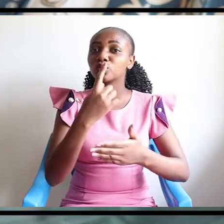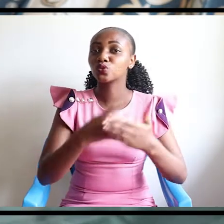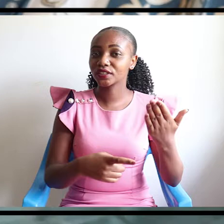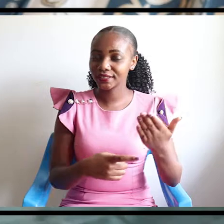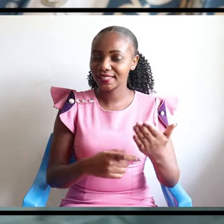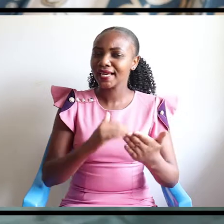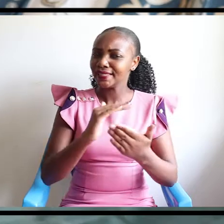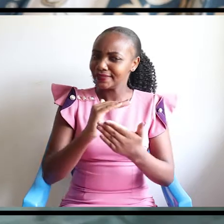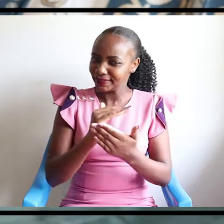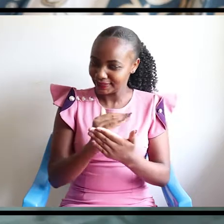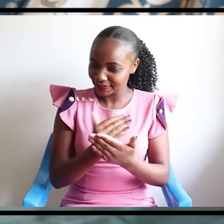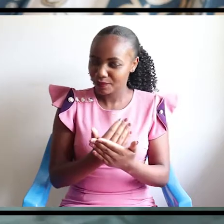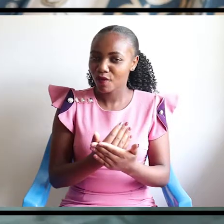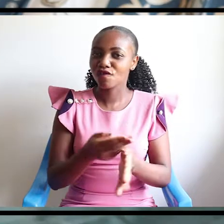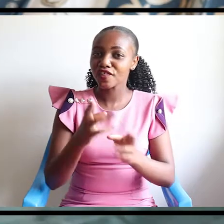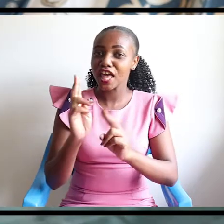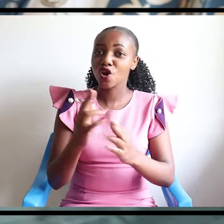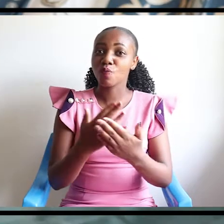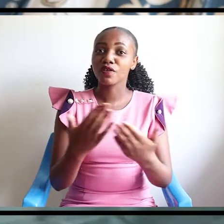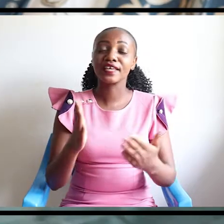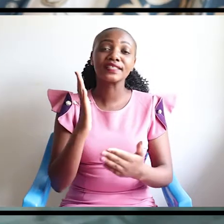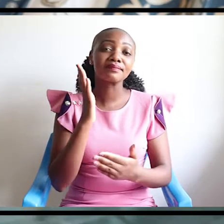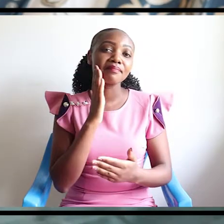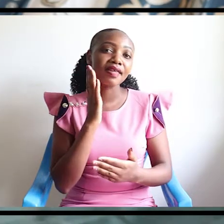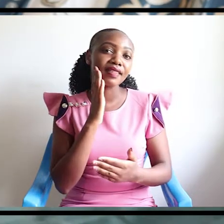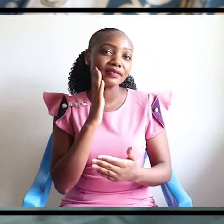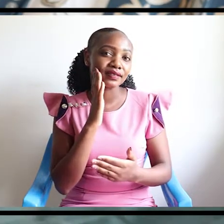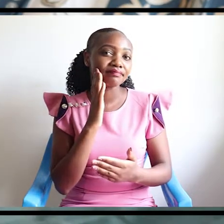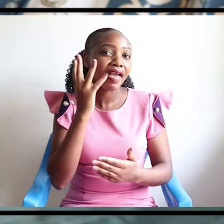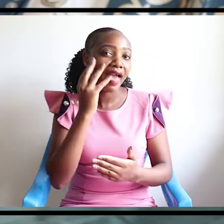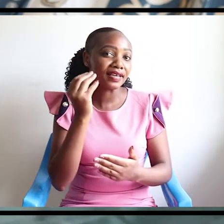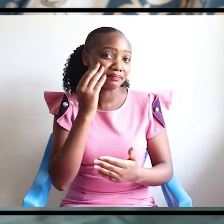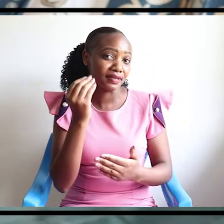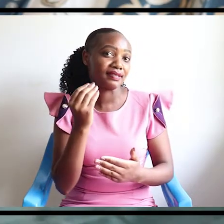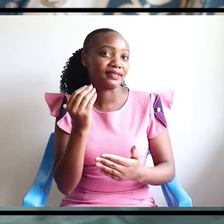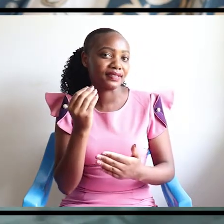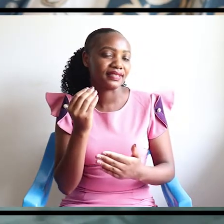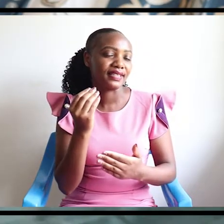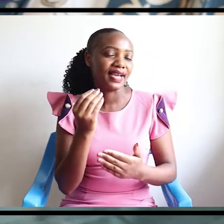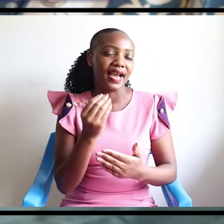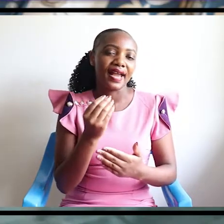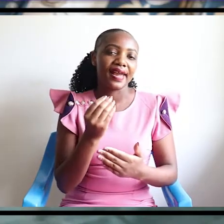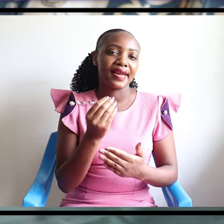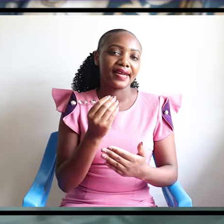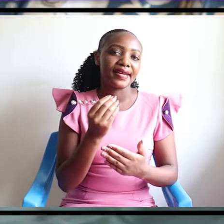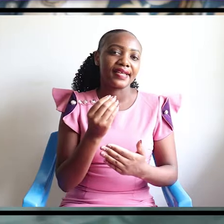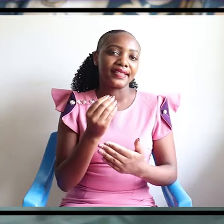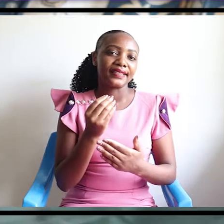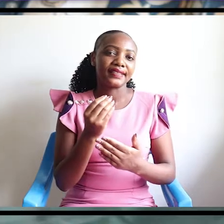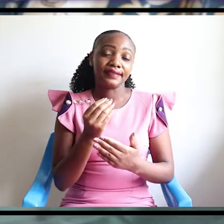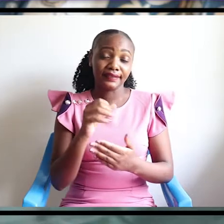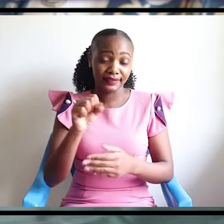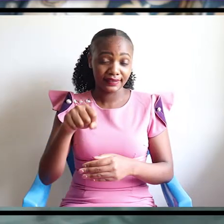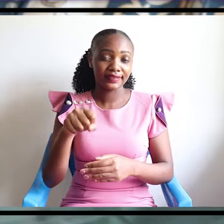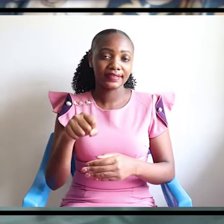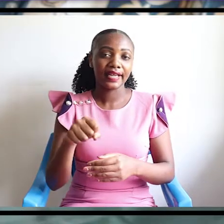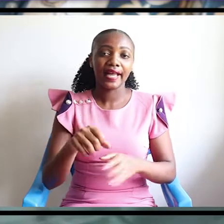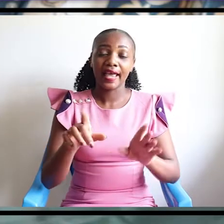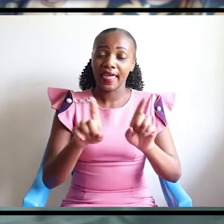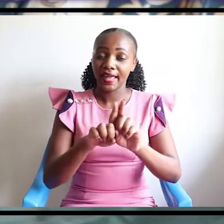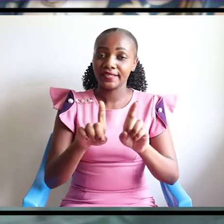of very common things that mothers go through in their life as mothers, some experiences that they go through,